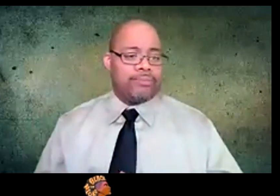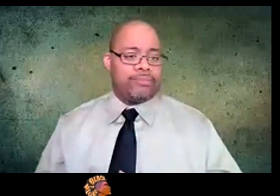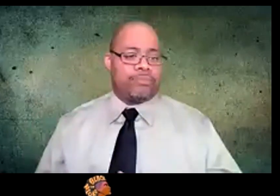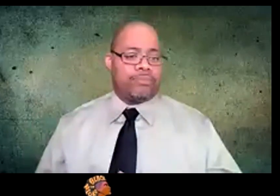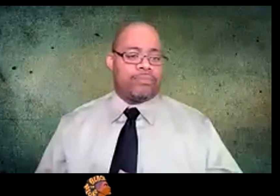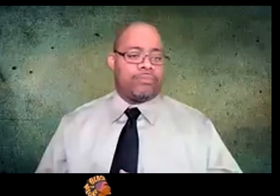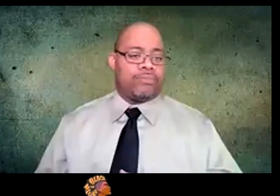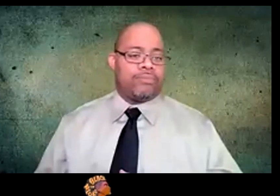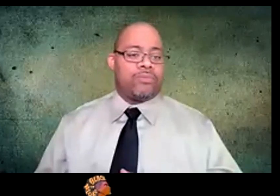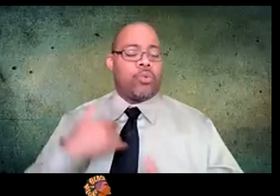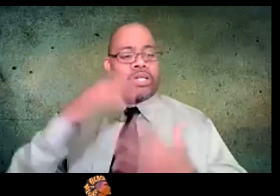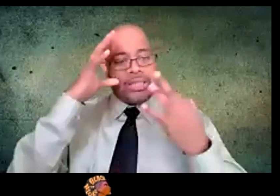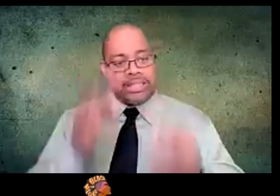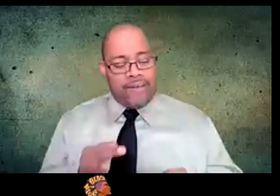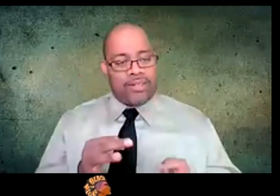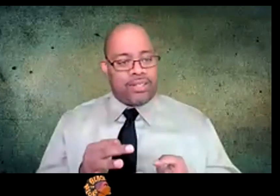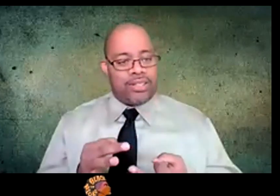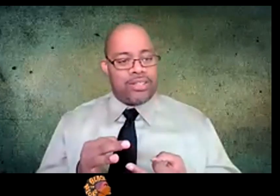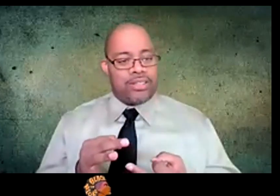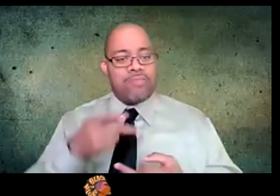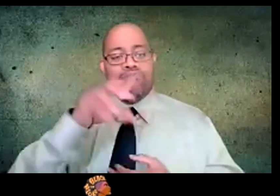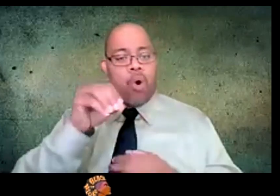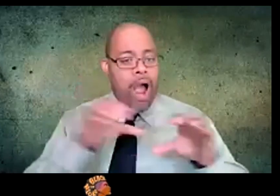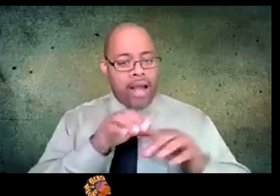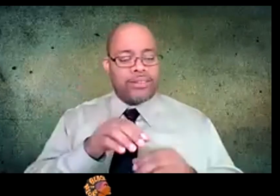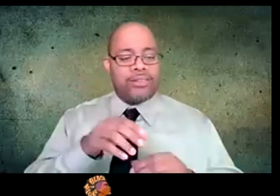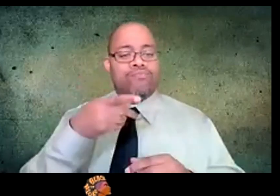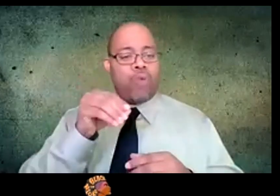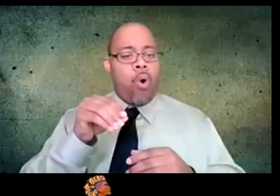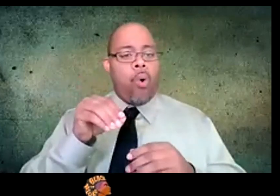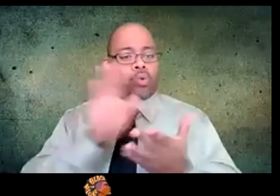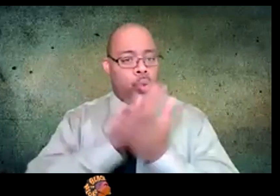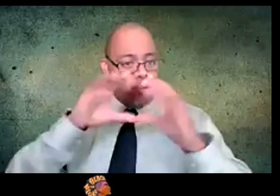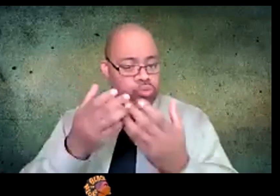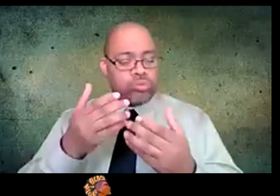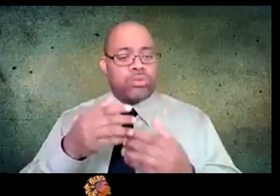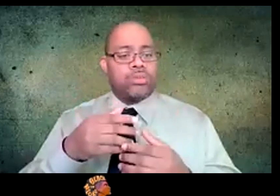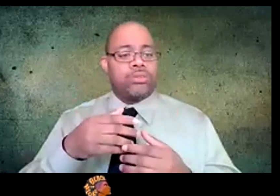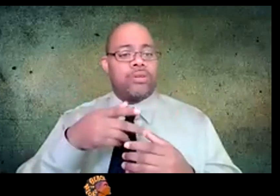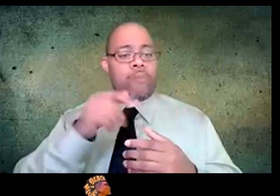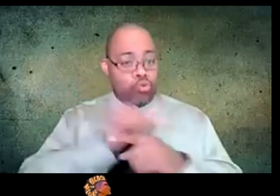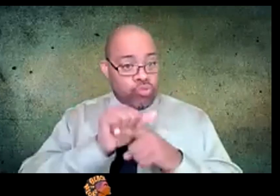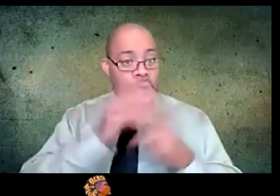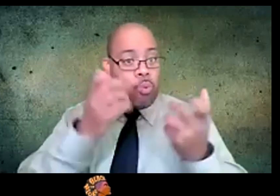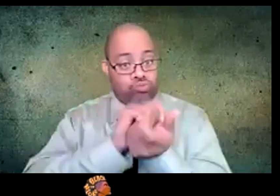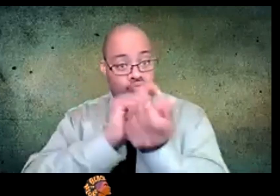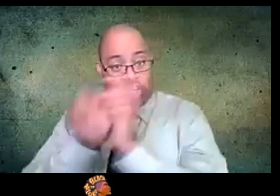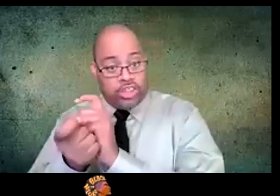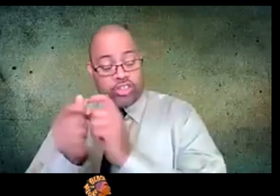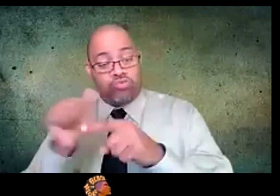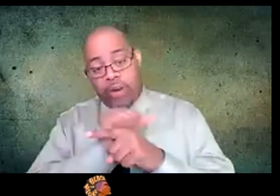we are definitely pro academia, get the training, And if you want to translate that